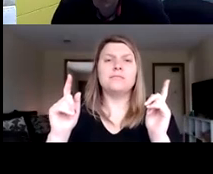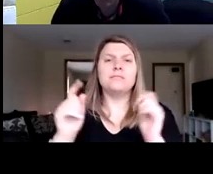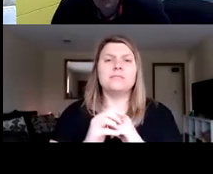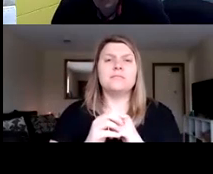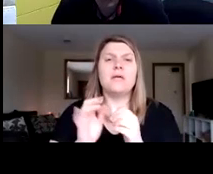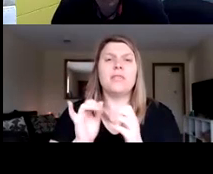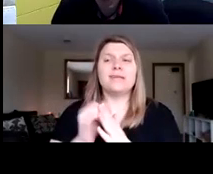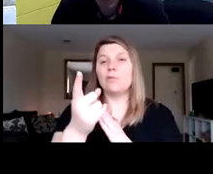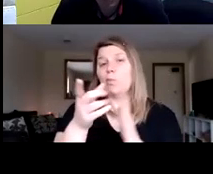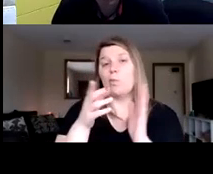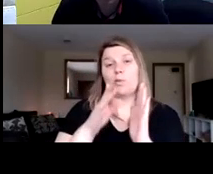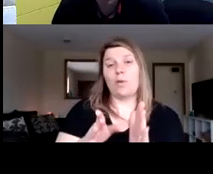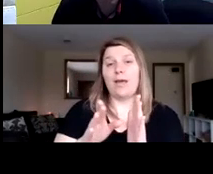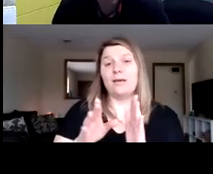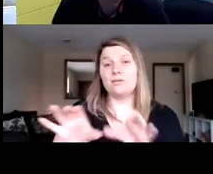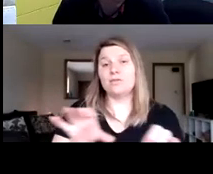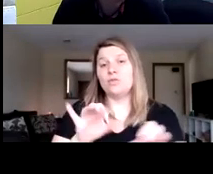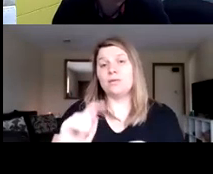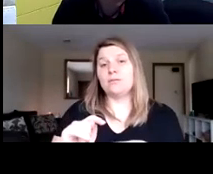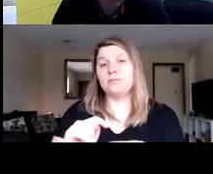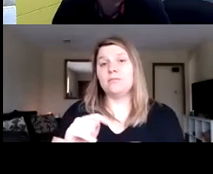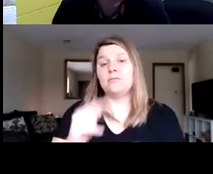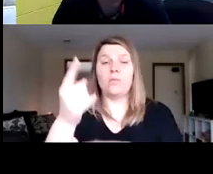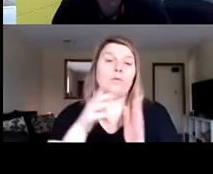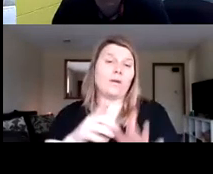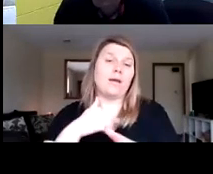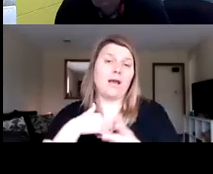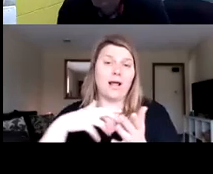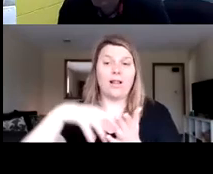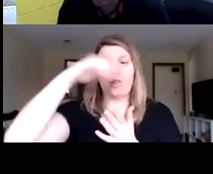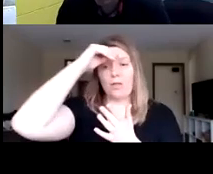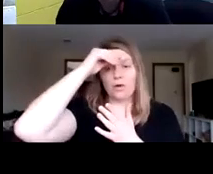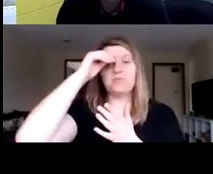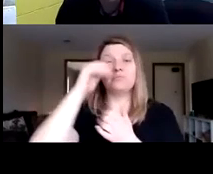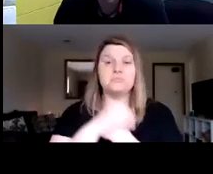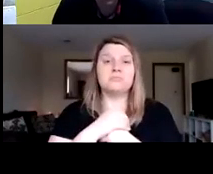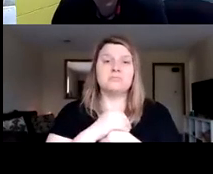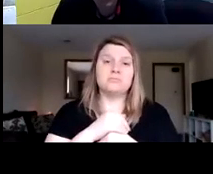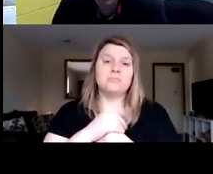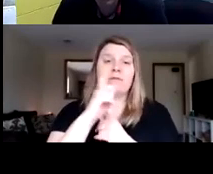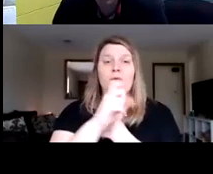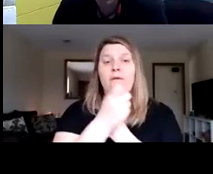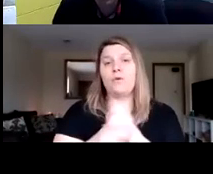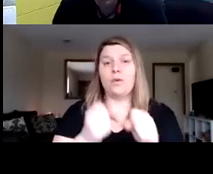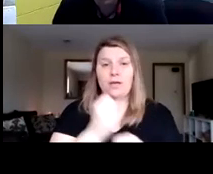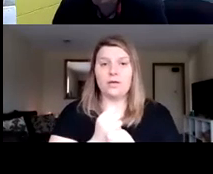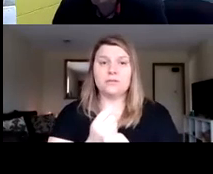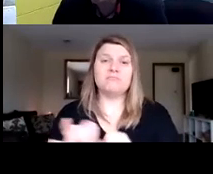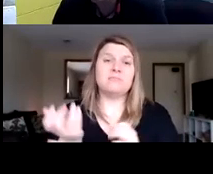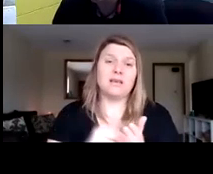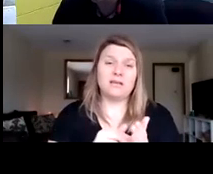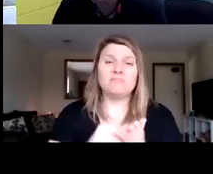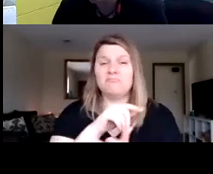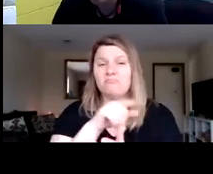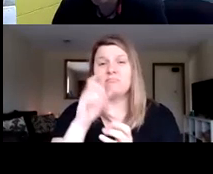definitely one way to go about it, and the way that I have largely kind of proceeded over the last few years. And again, these ideas